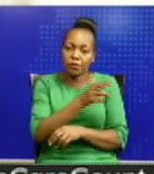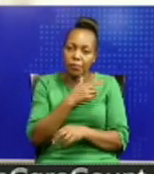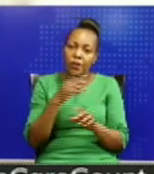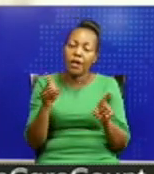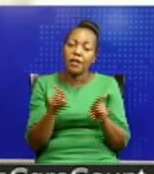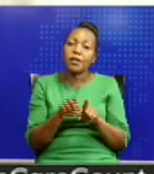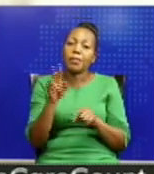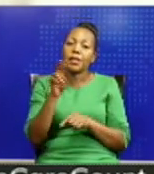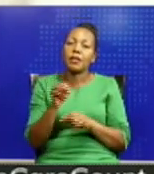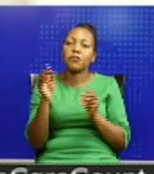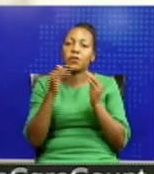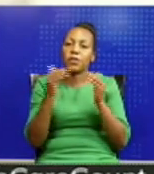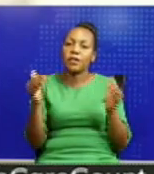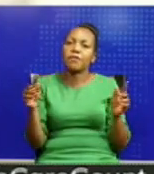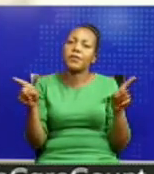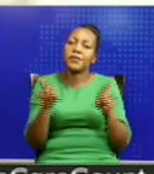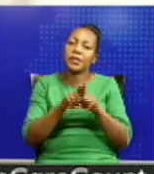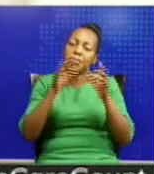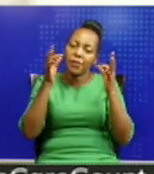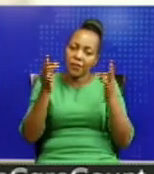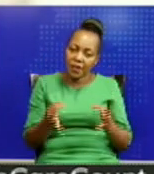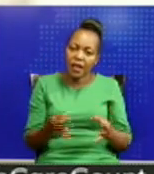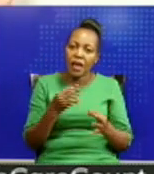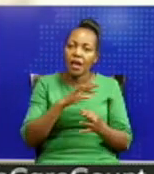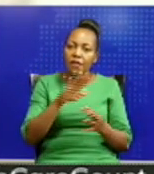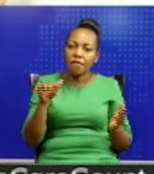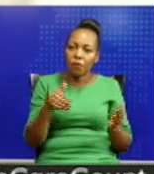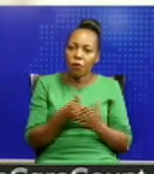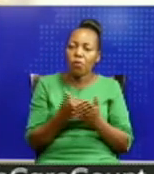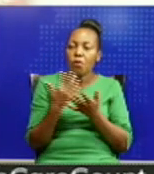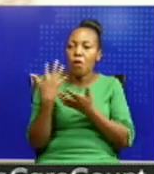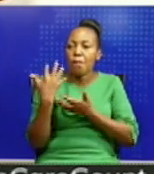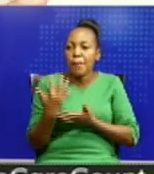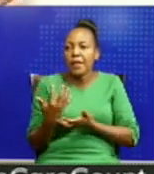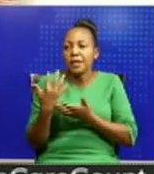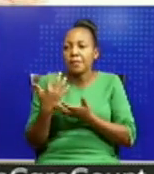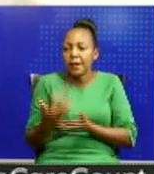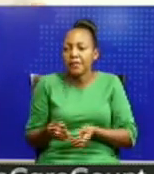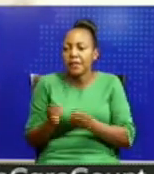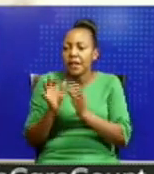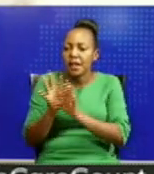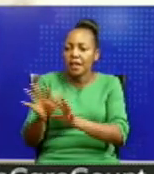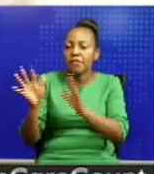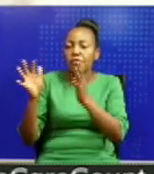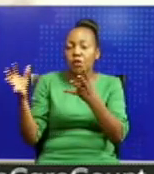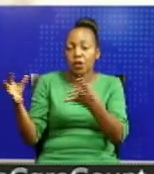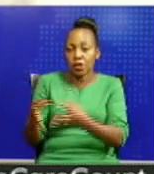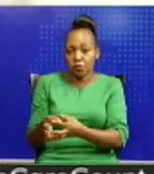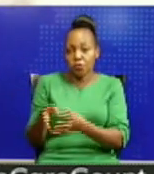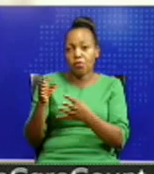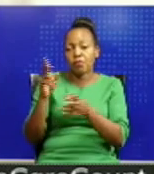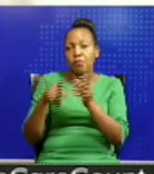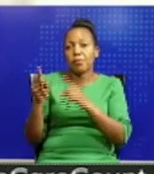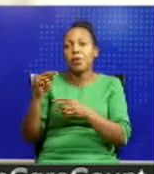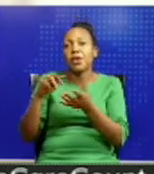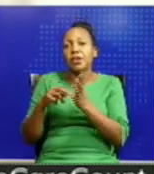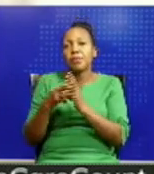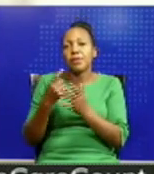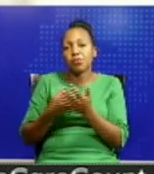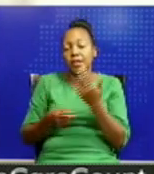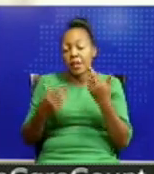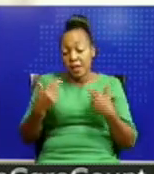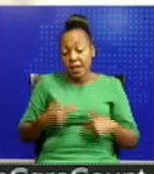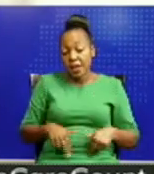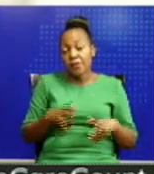national level, it is the same thing. If all these burdens are left to just a given category of people, it means even our health